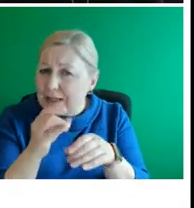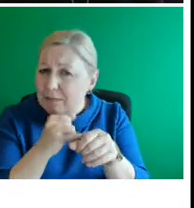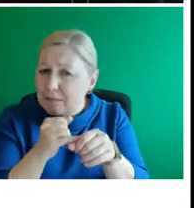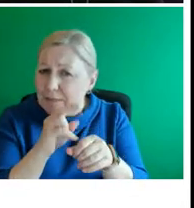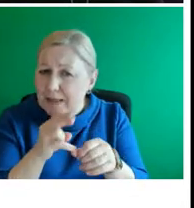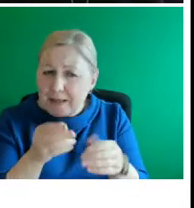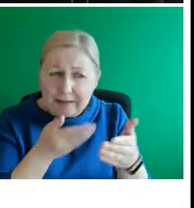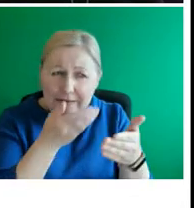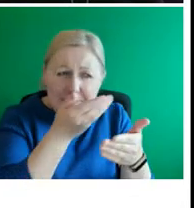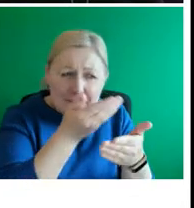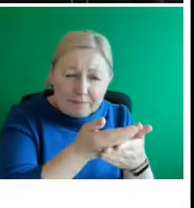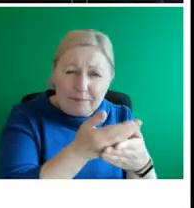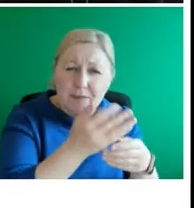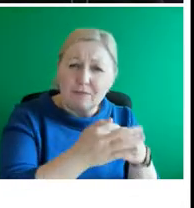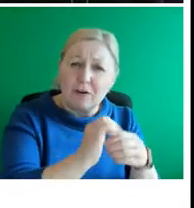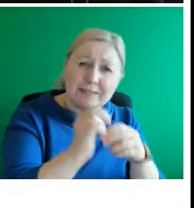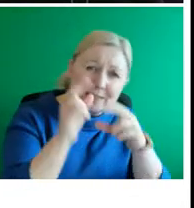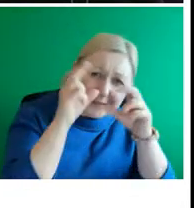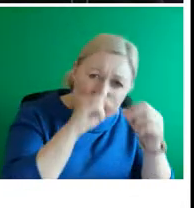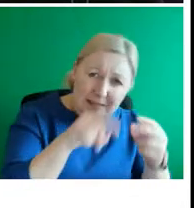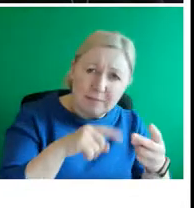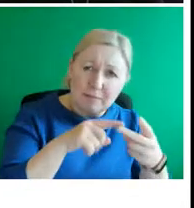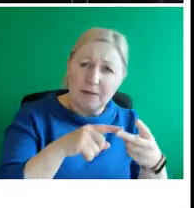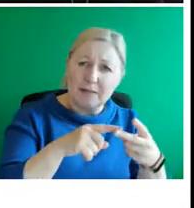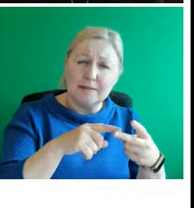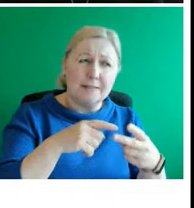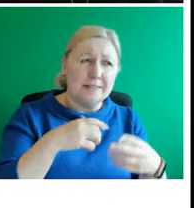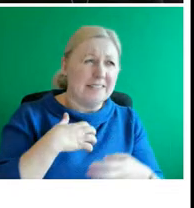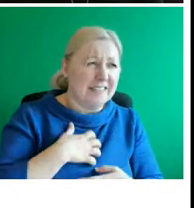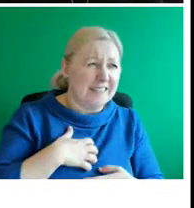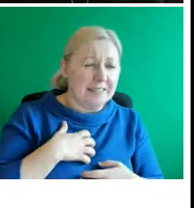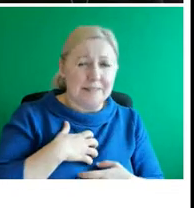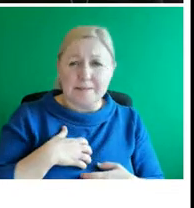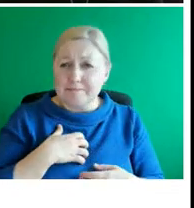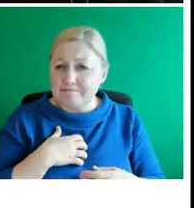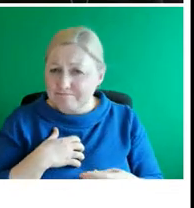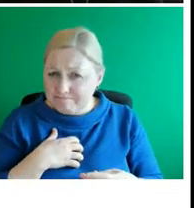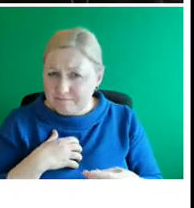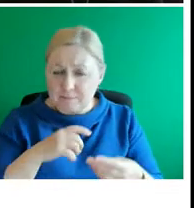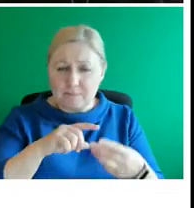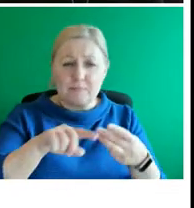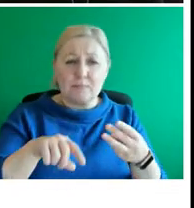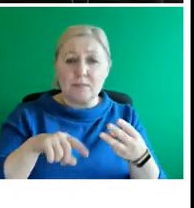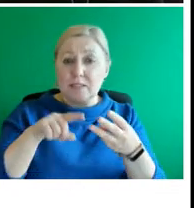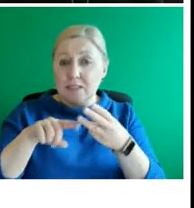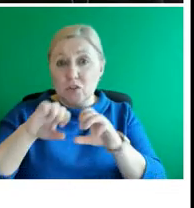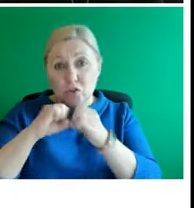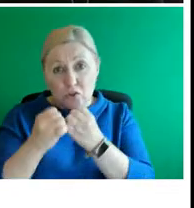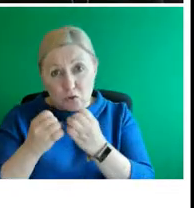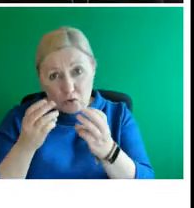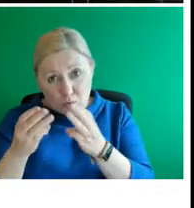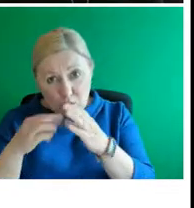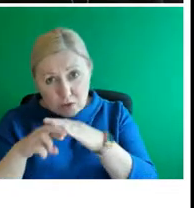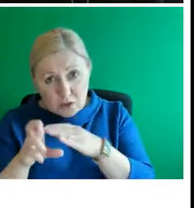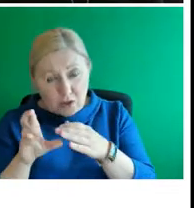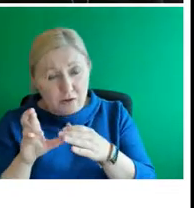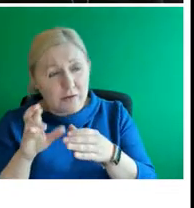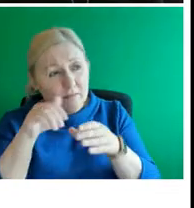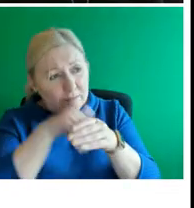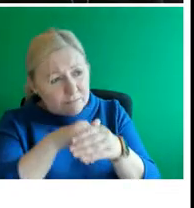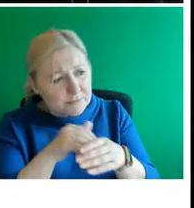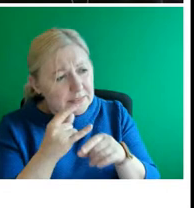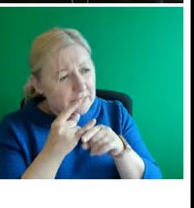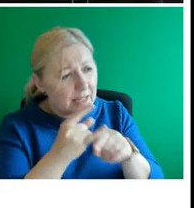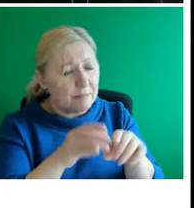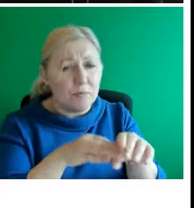help out with his sleep. We had our social worker involved to look at home care package. Our clinical psychologist as well